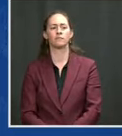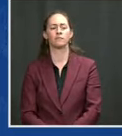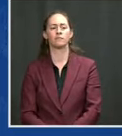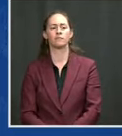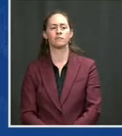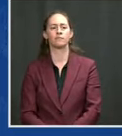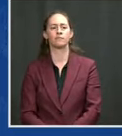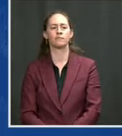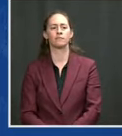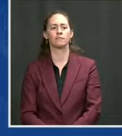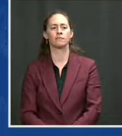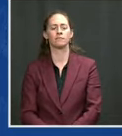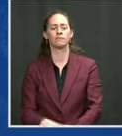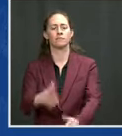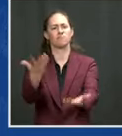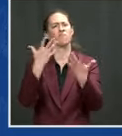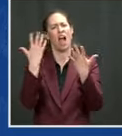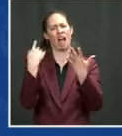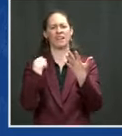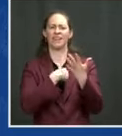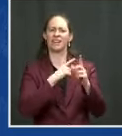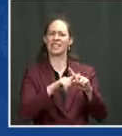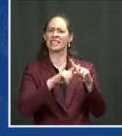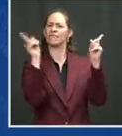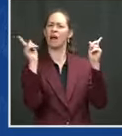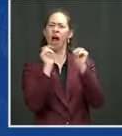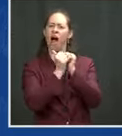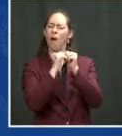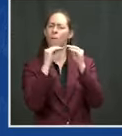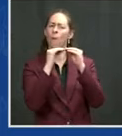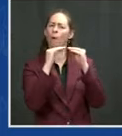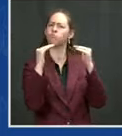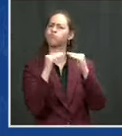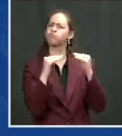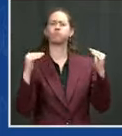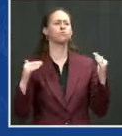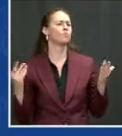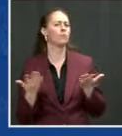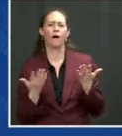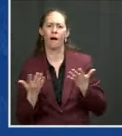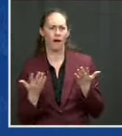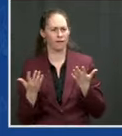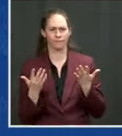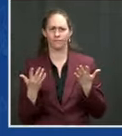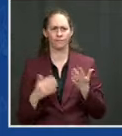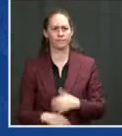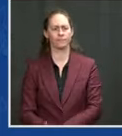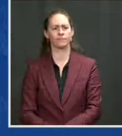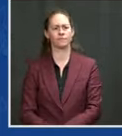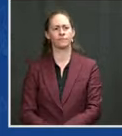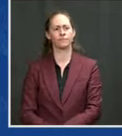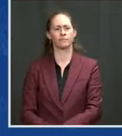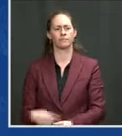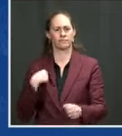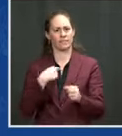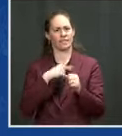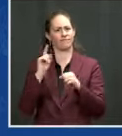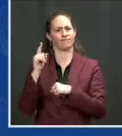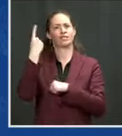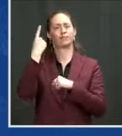focused and equity driven. And we had the first in the nation registration system. And while I do agree it's registering